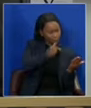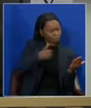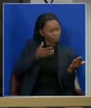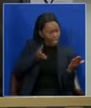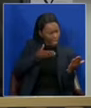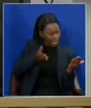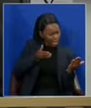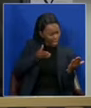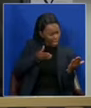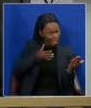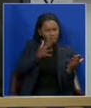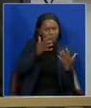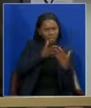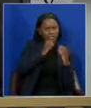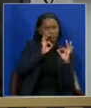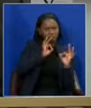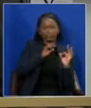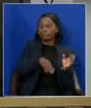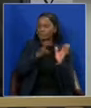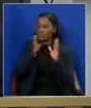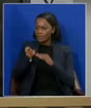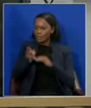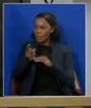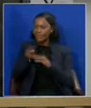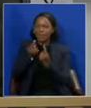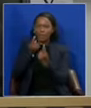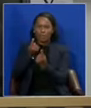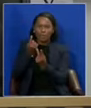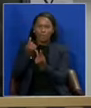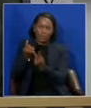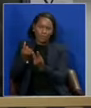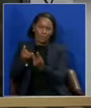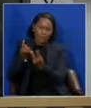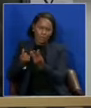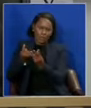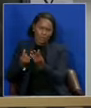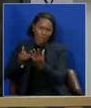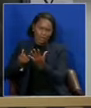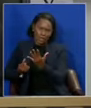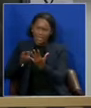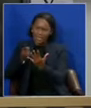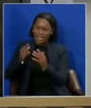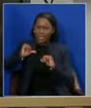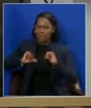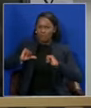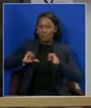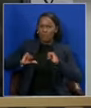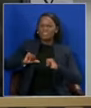one by one of those dockets, then you will do your notes, after then you will write the performance.